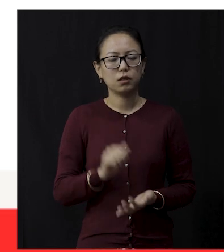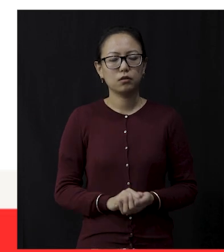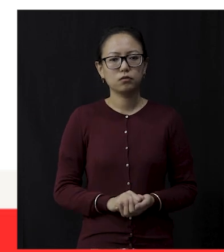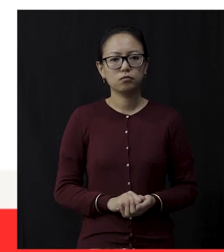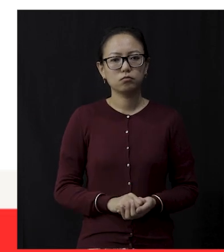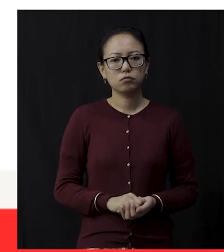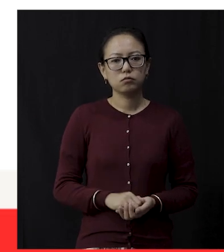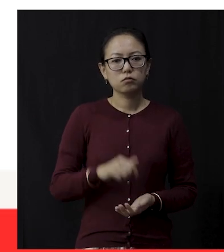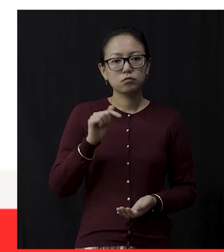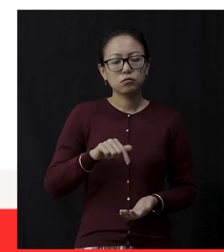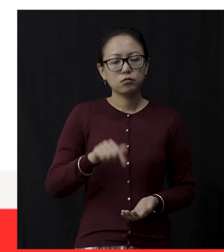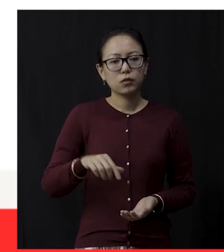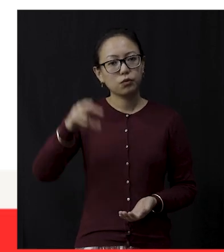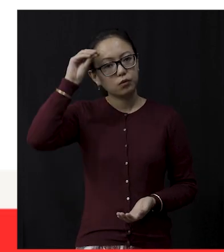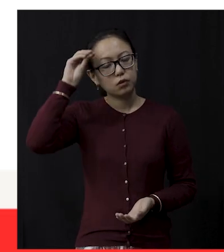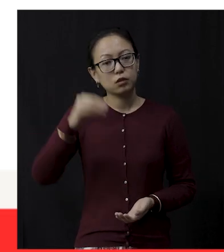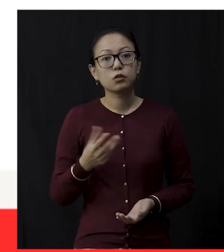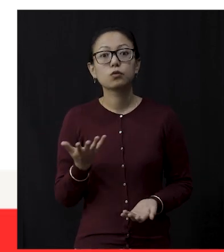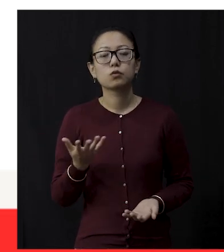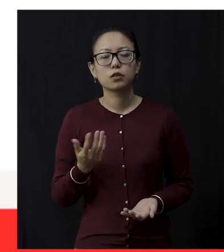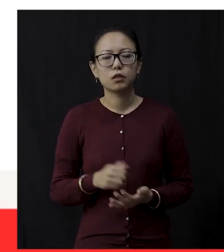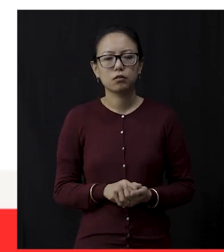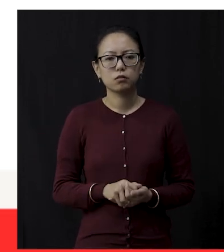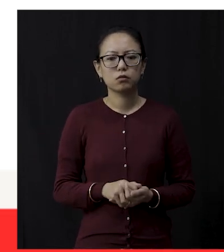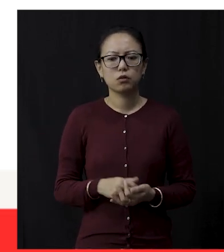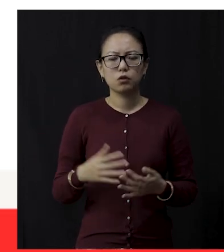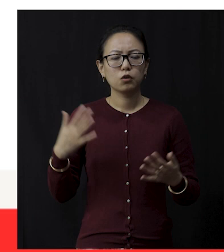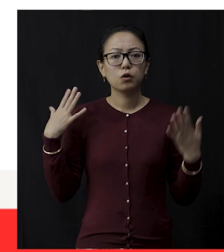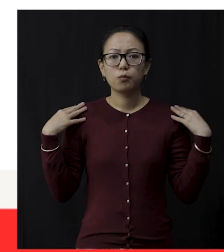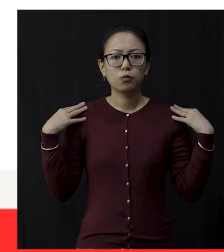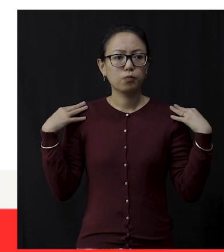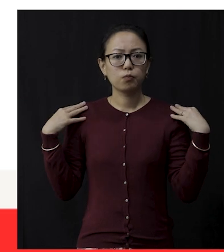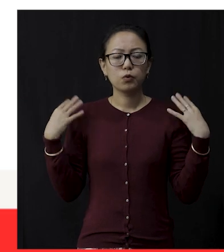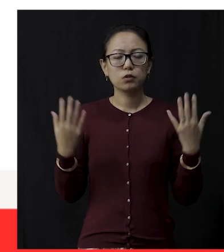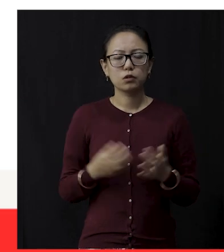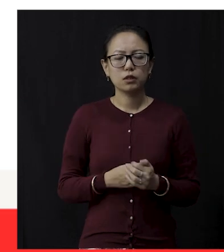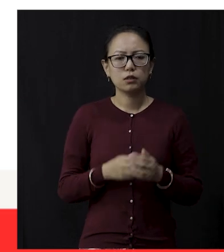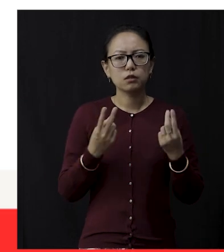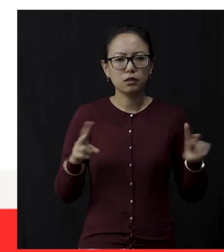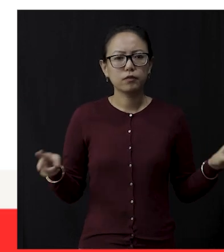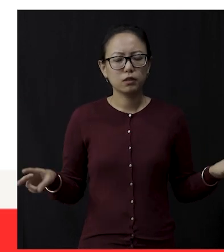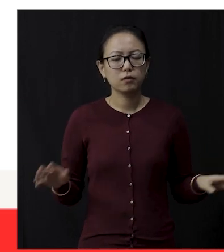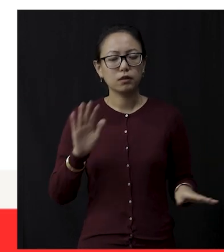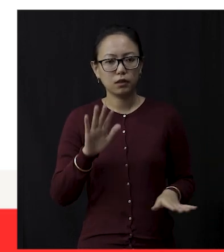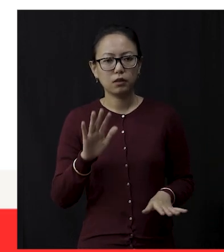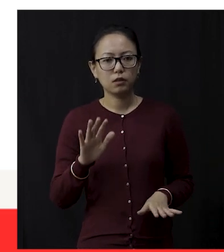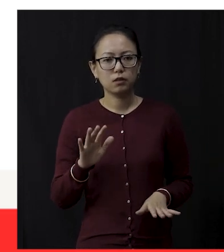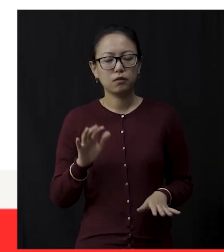animals. Okay, so all the animals, some of them they have